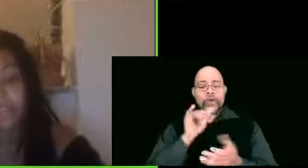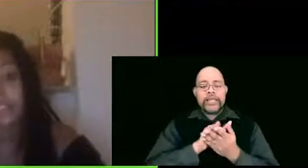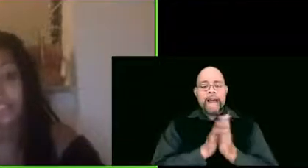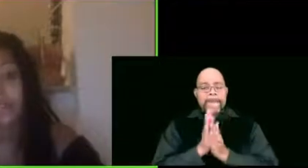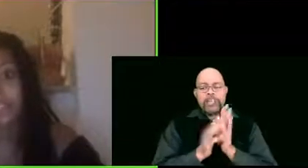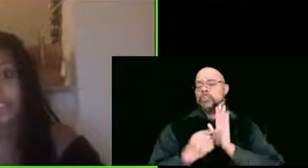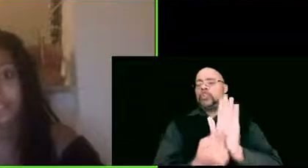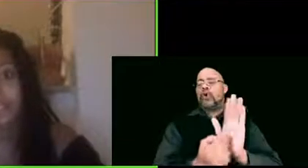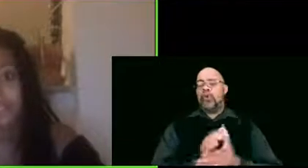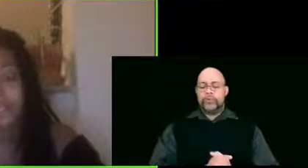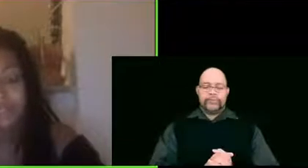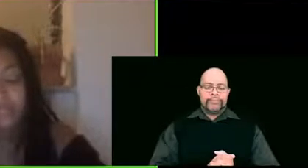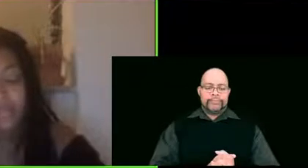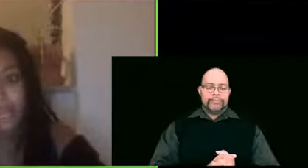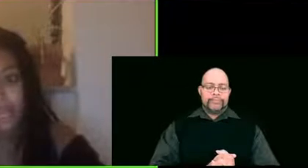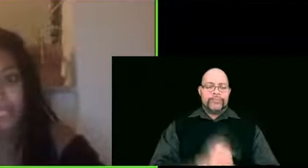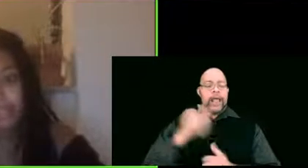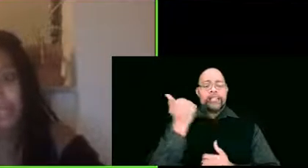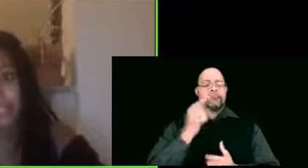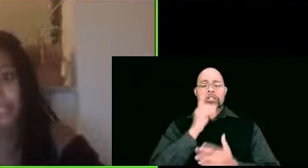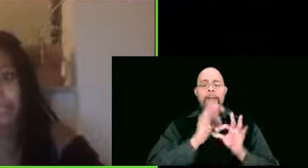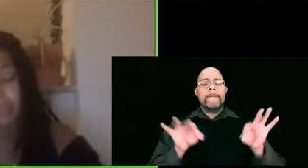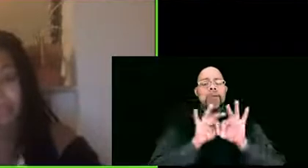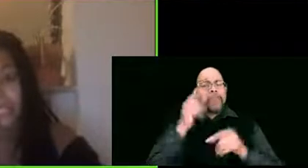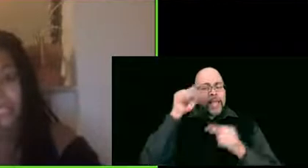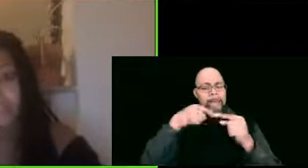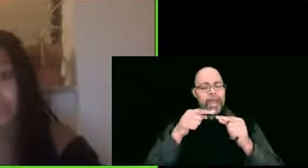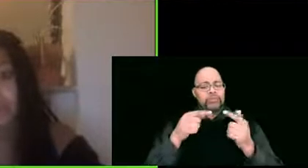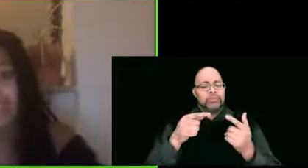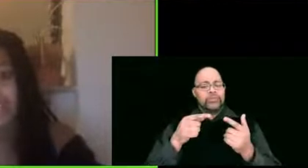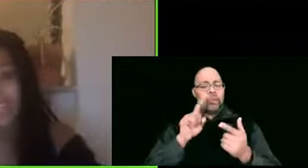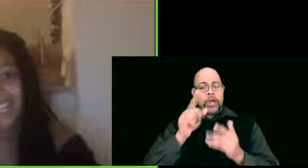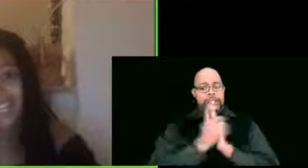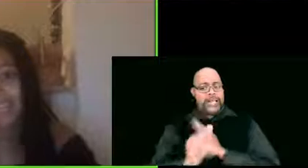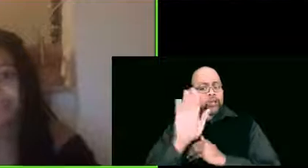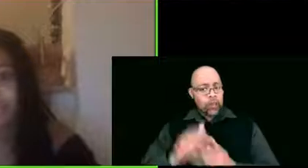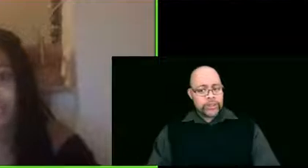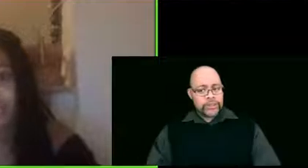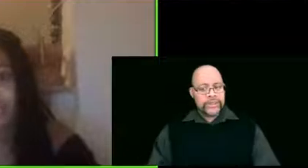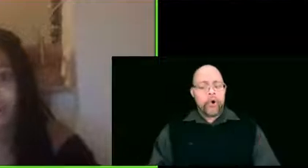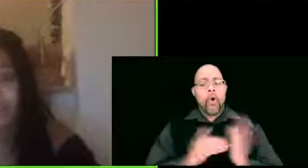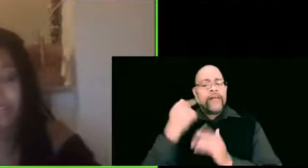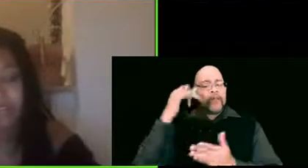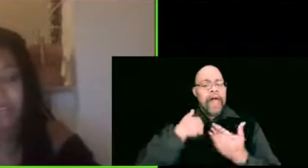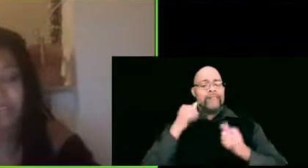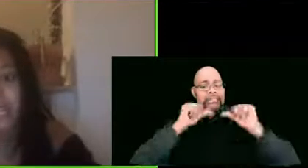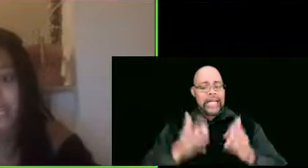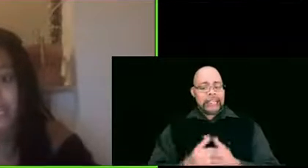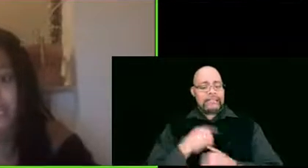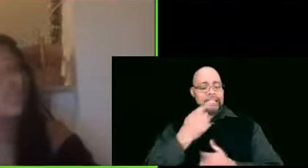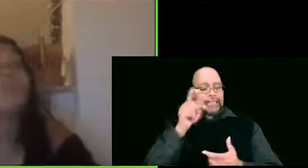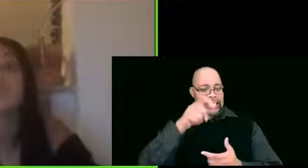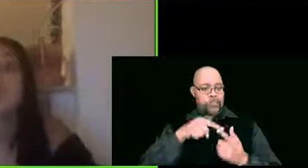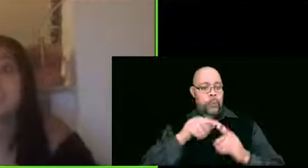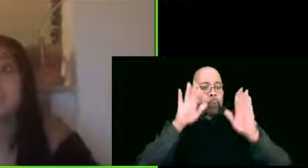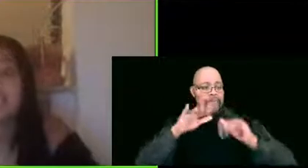about, making sure that passion shows. And something else I think is really important is to think about where your talents are. And so often I think we have